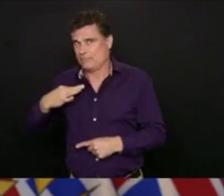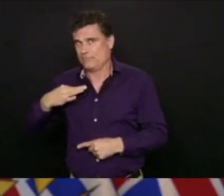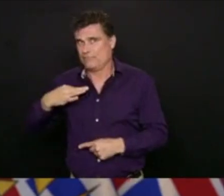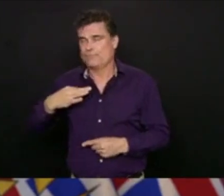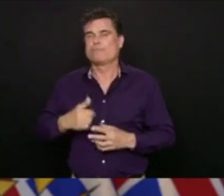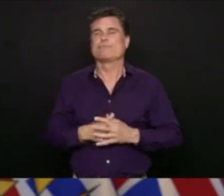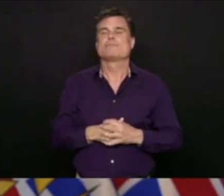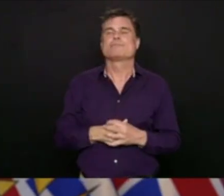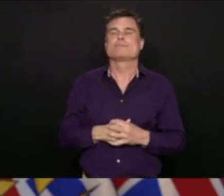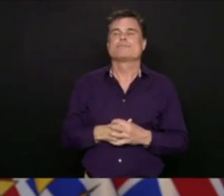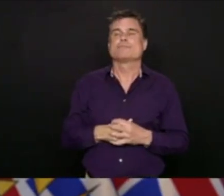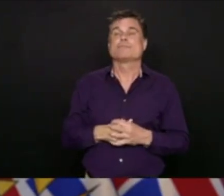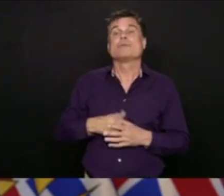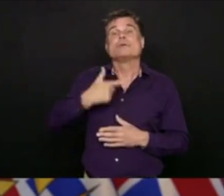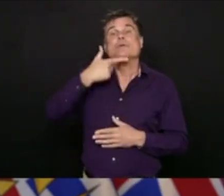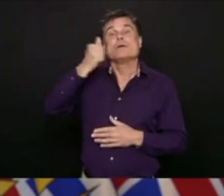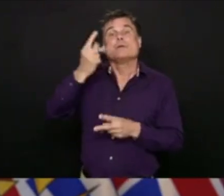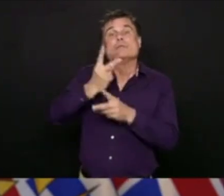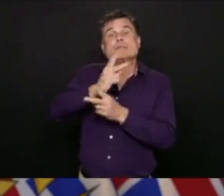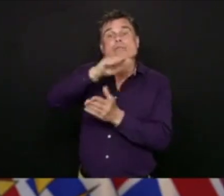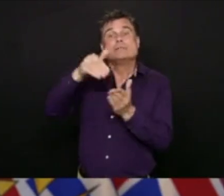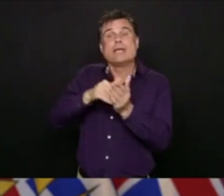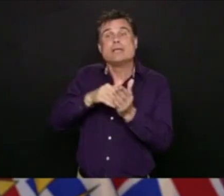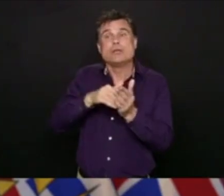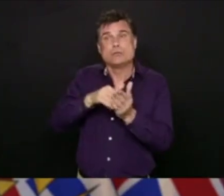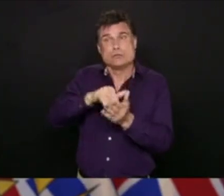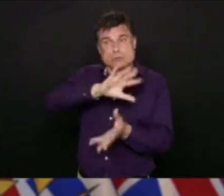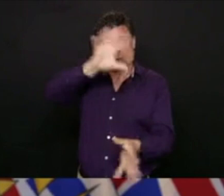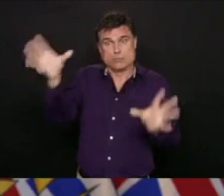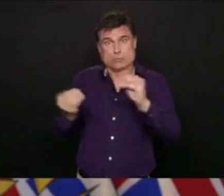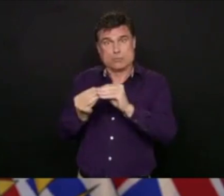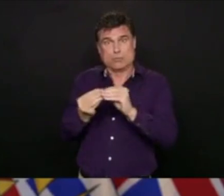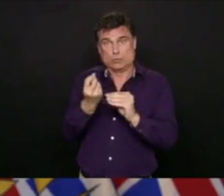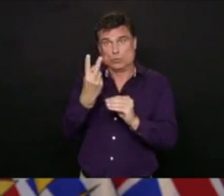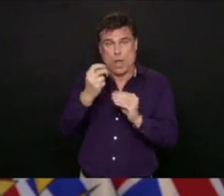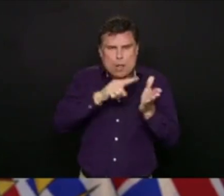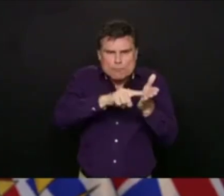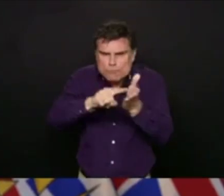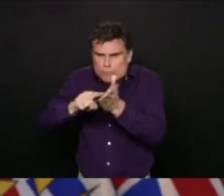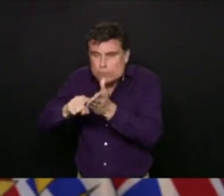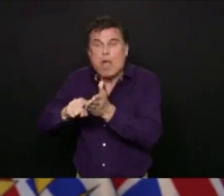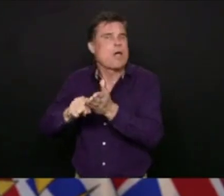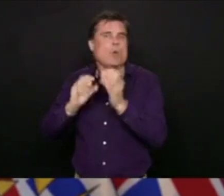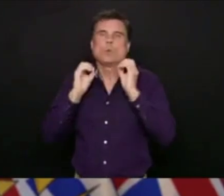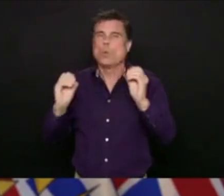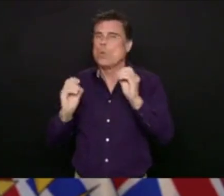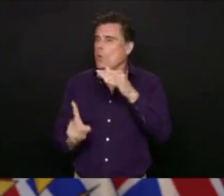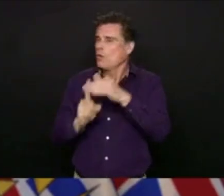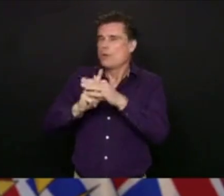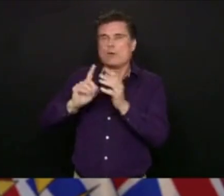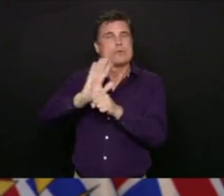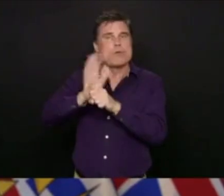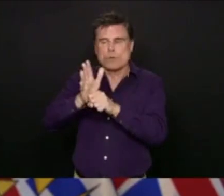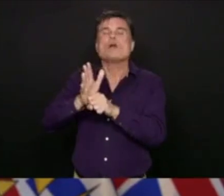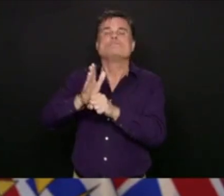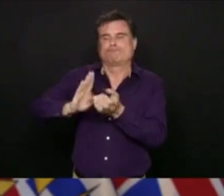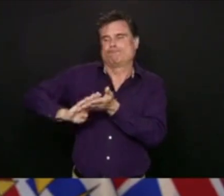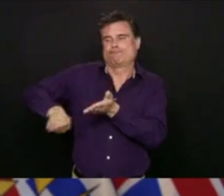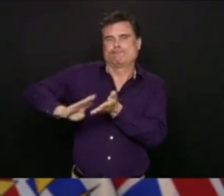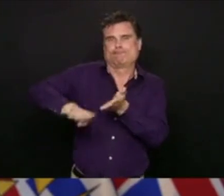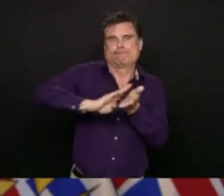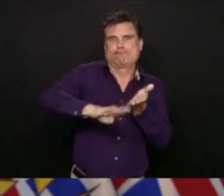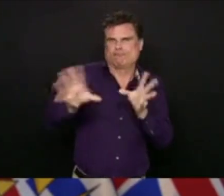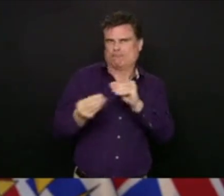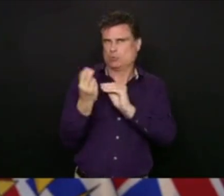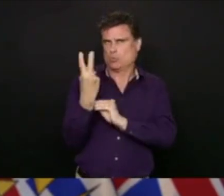over. We do have one new community outbreak, one that we have been talking about for the last few days, with the Fraser